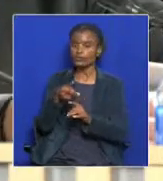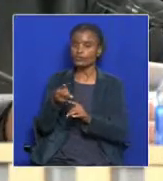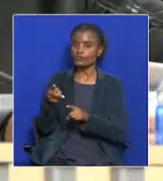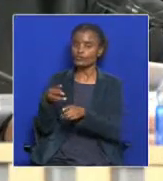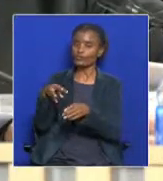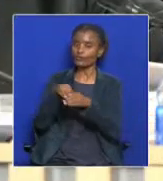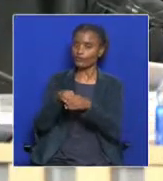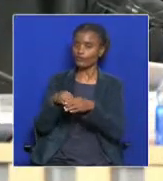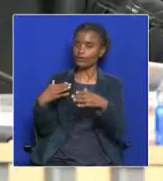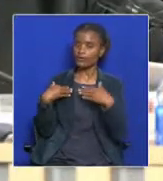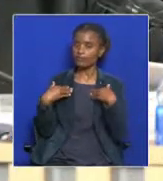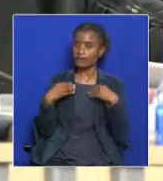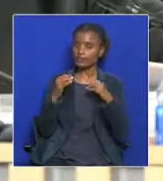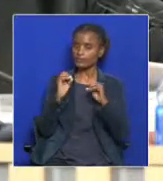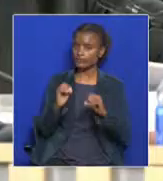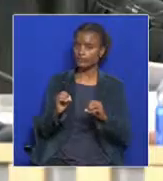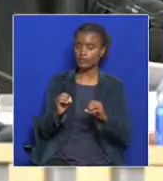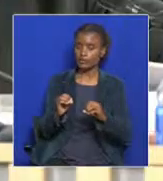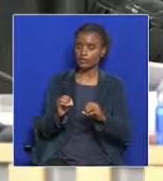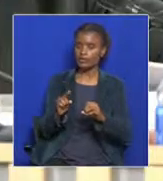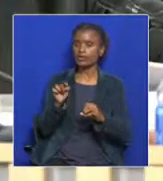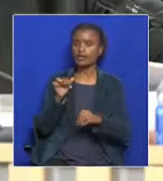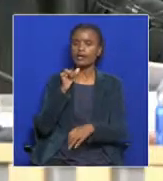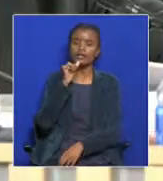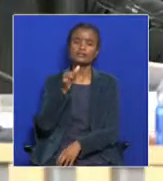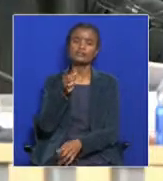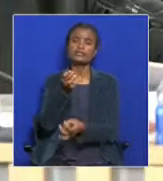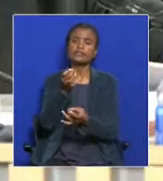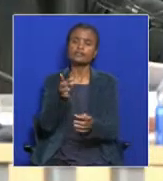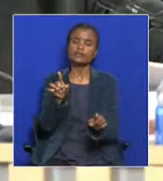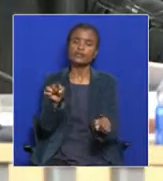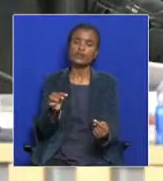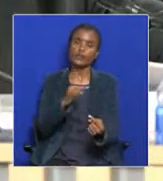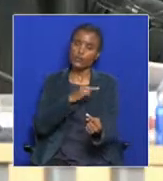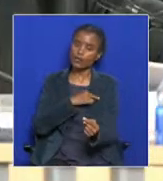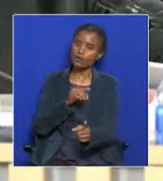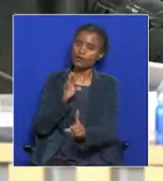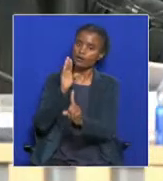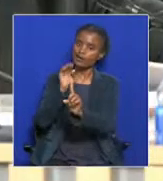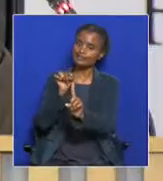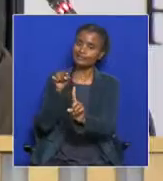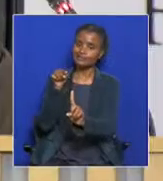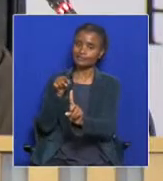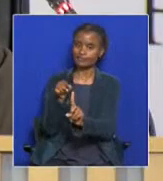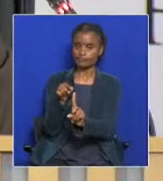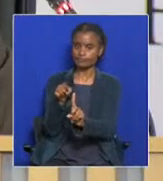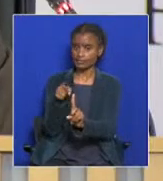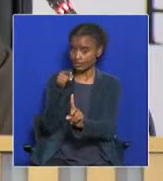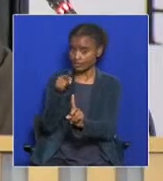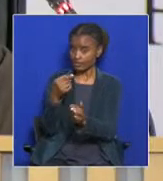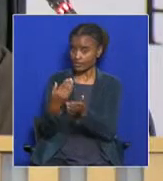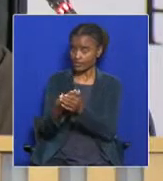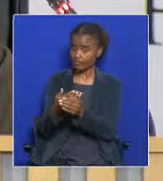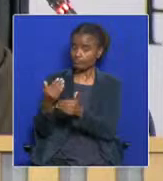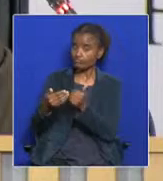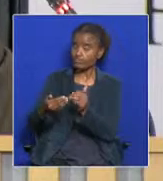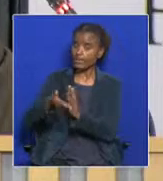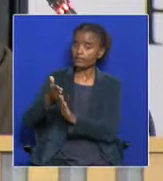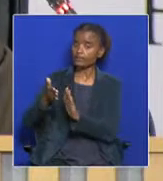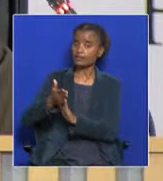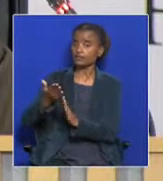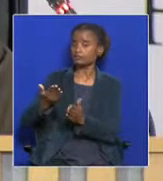can't give you the answer? Why is it him that you ask to expedite, whether they can expedite rather?